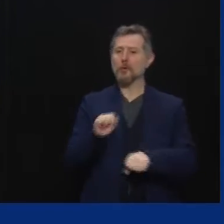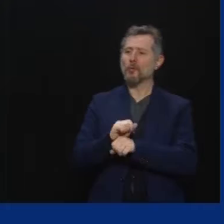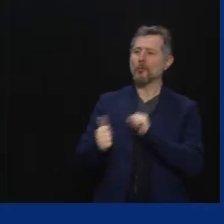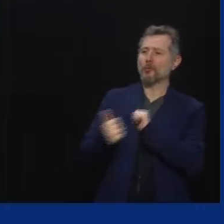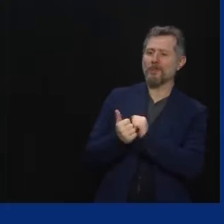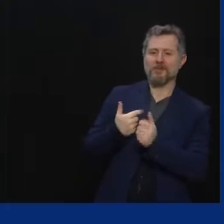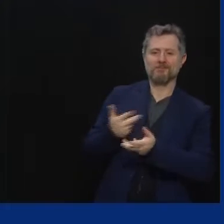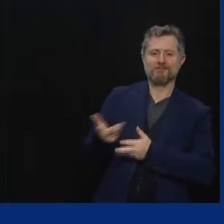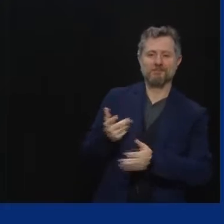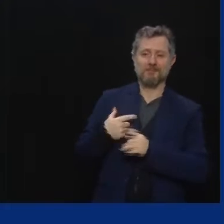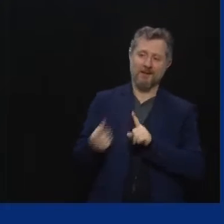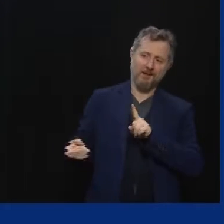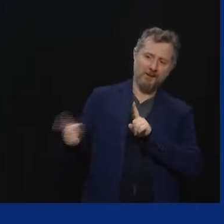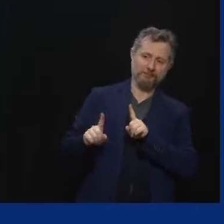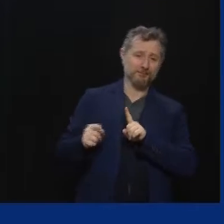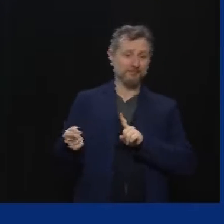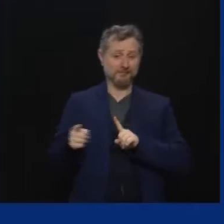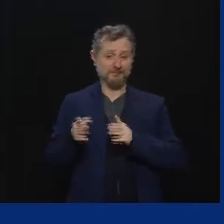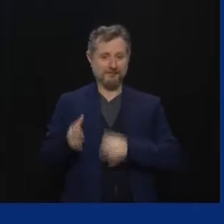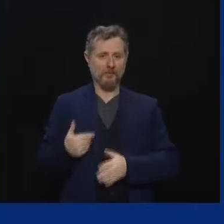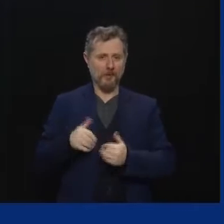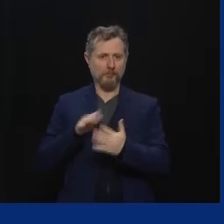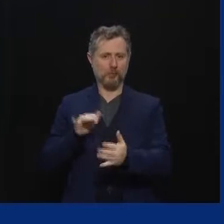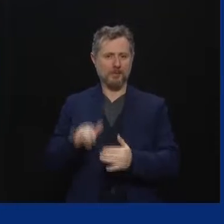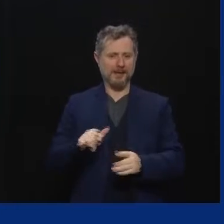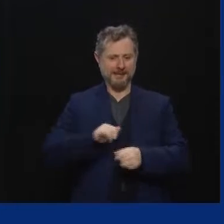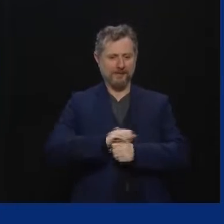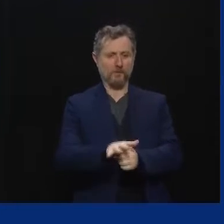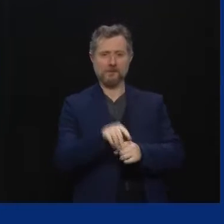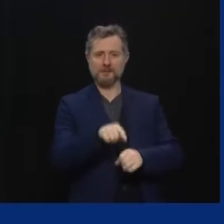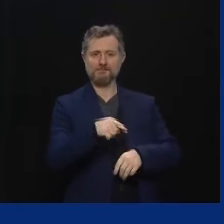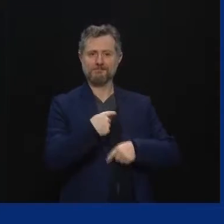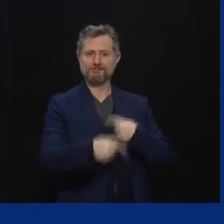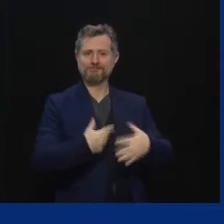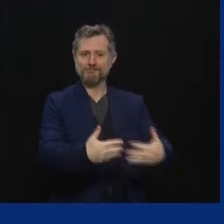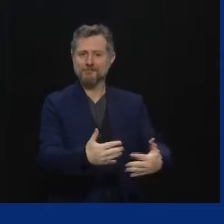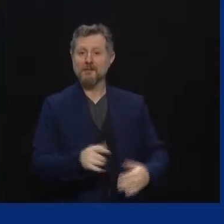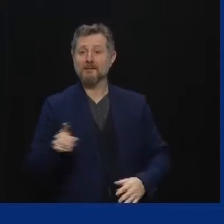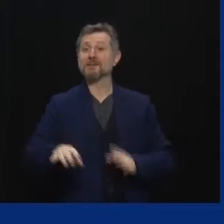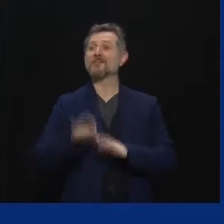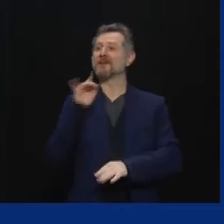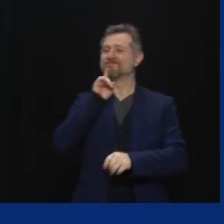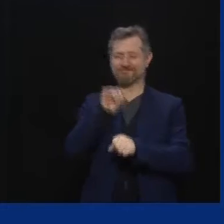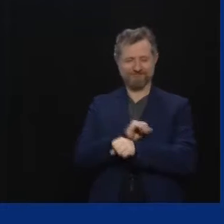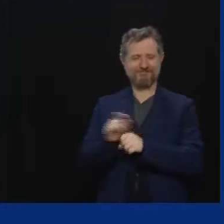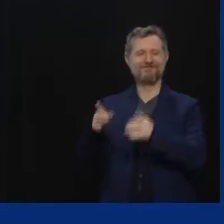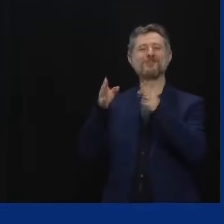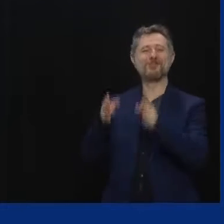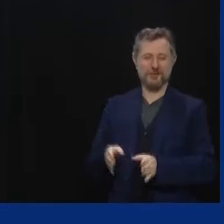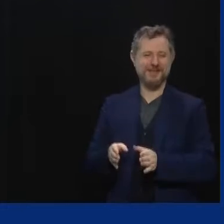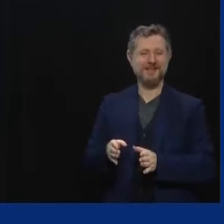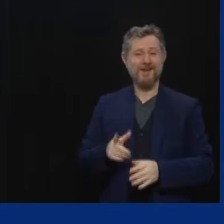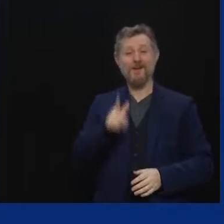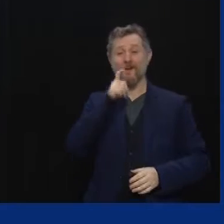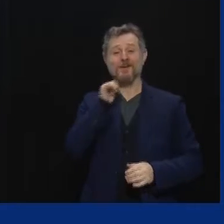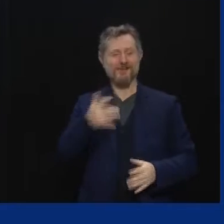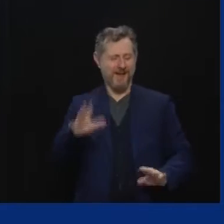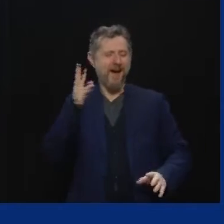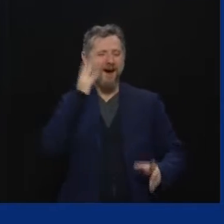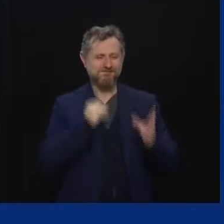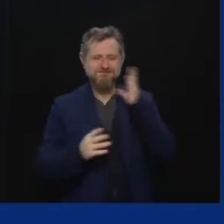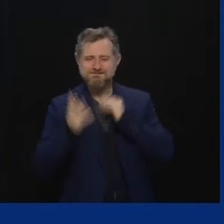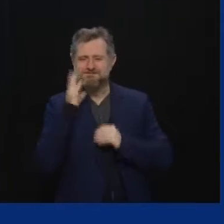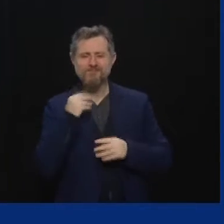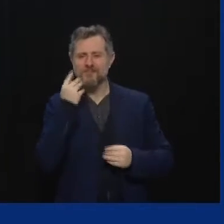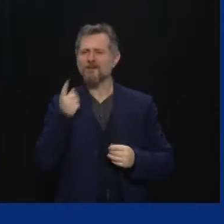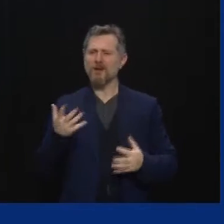pandemic. I have found that individual, and that person who has the experience, the fortitude, and the